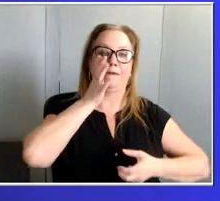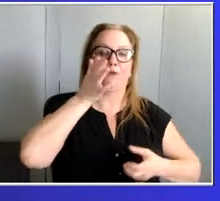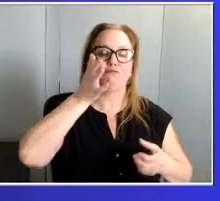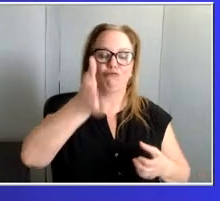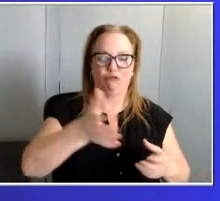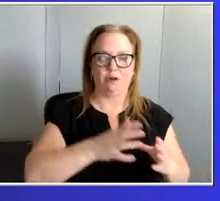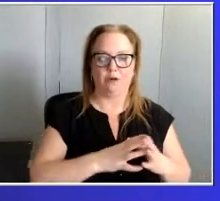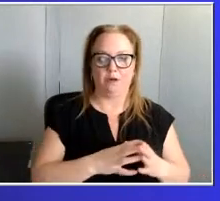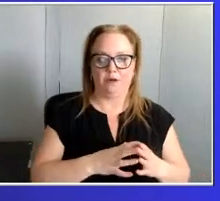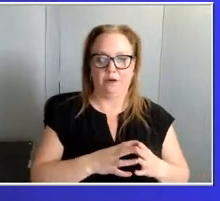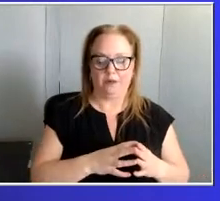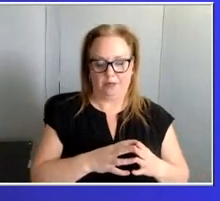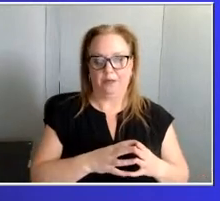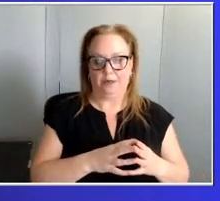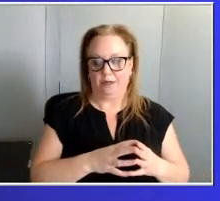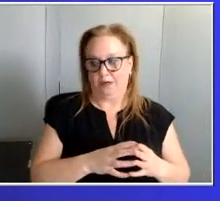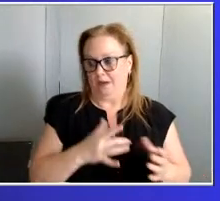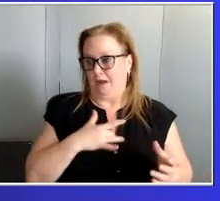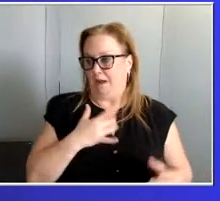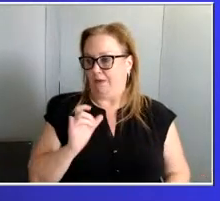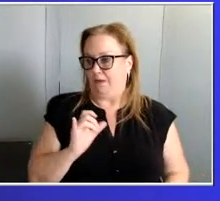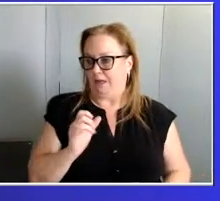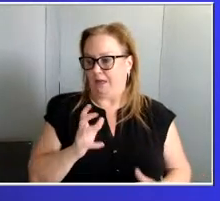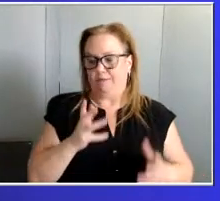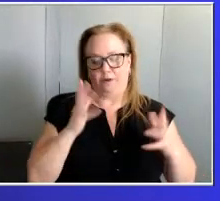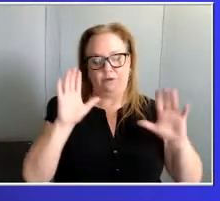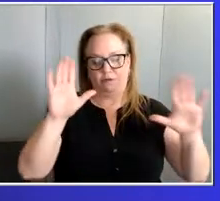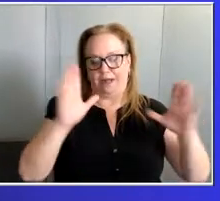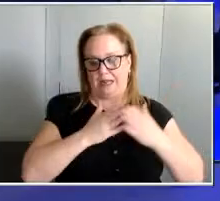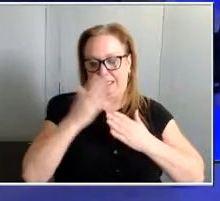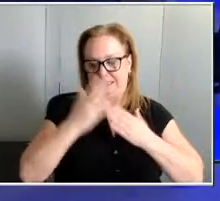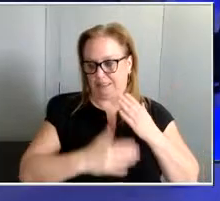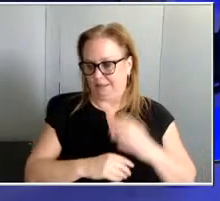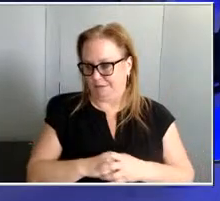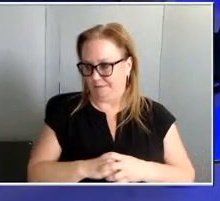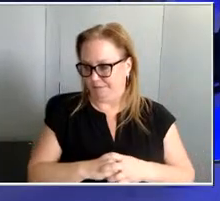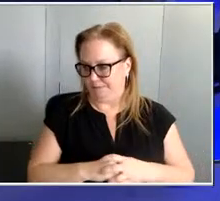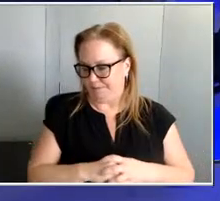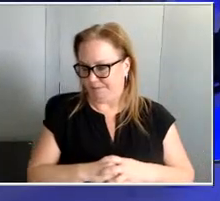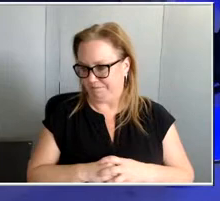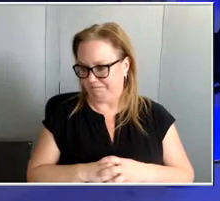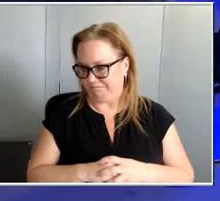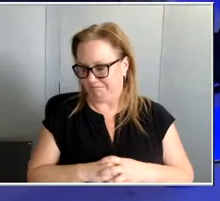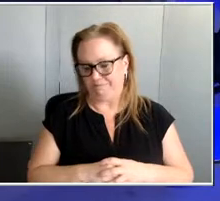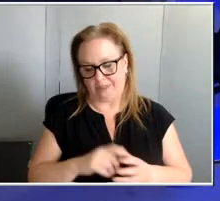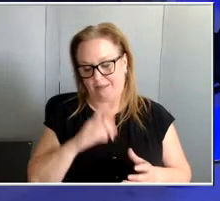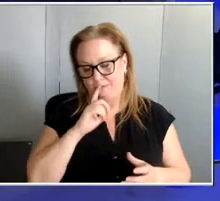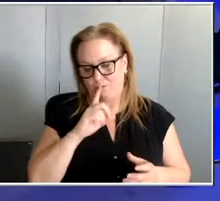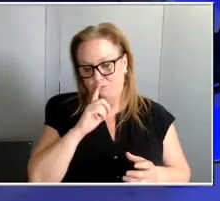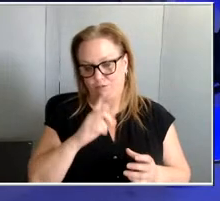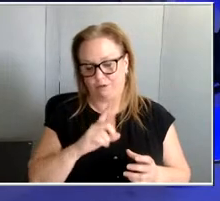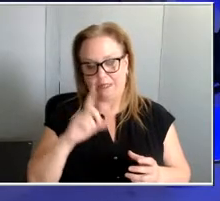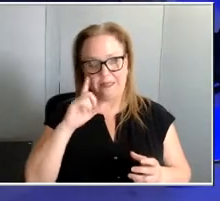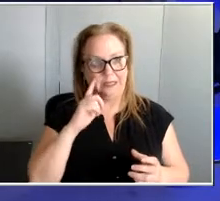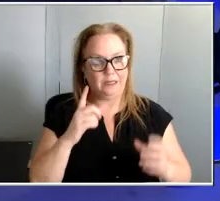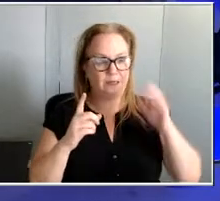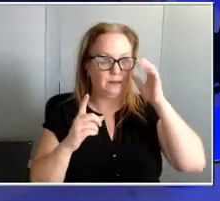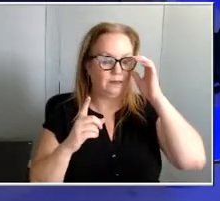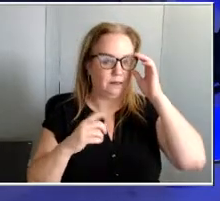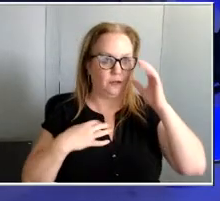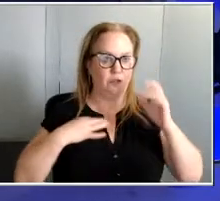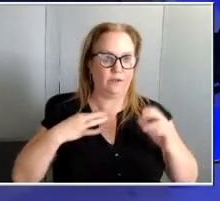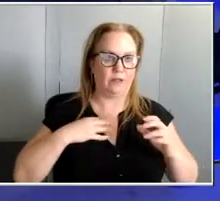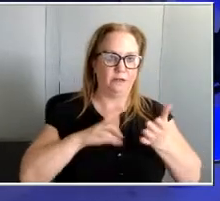I feel like I left it in really great hands. Yeah, that is true. And I think he just volunteered to sign you